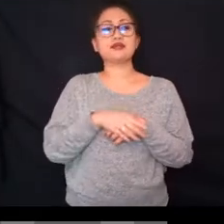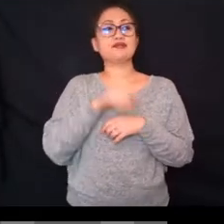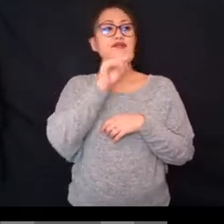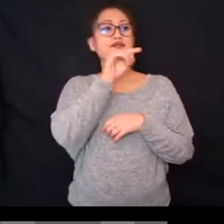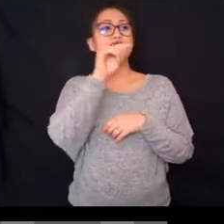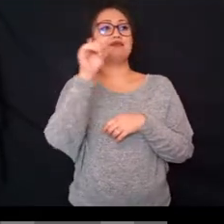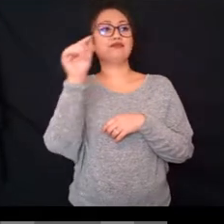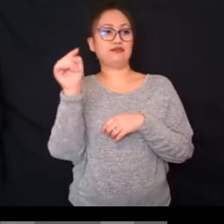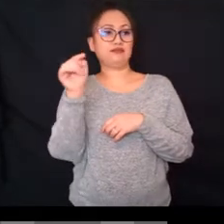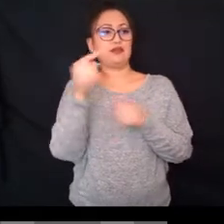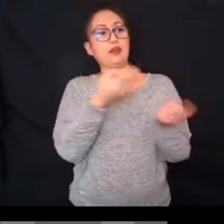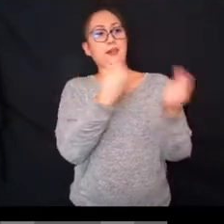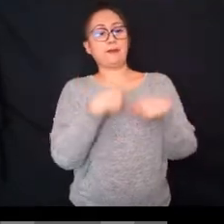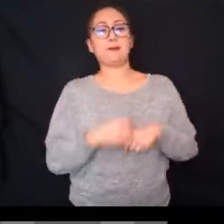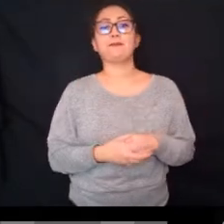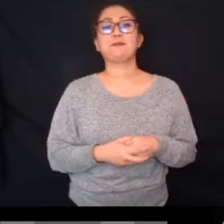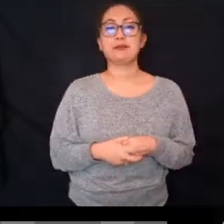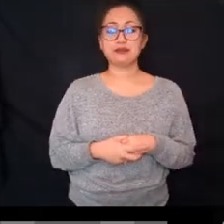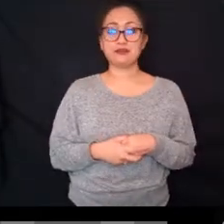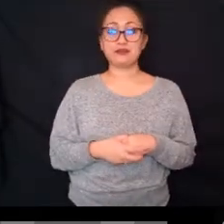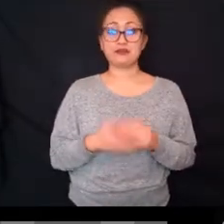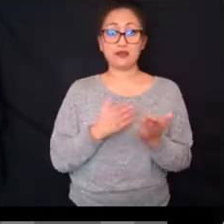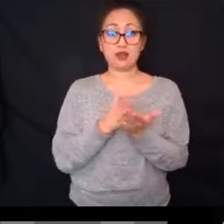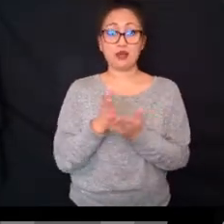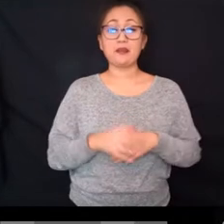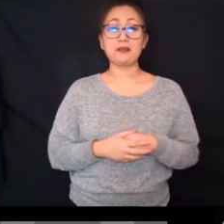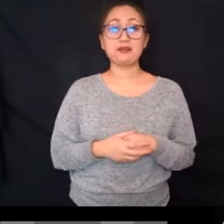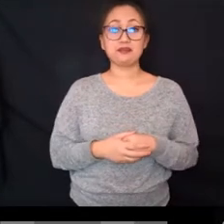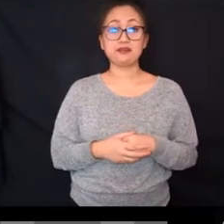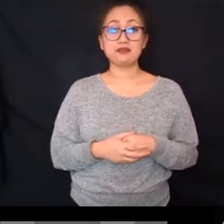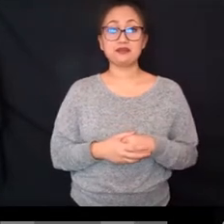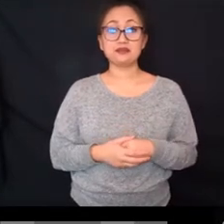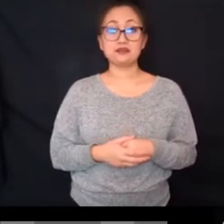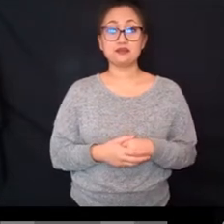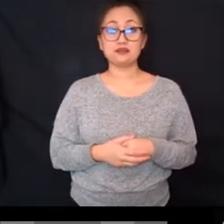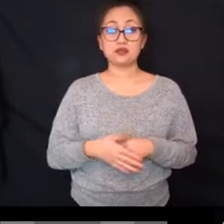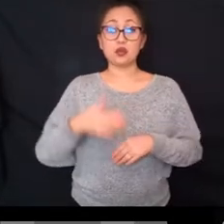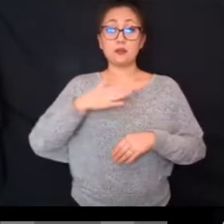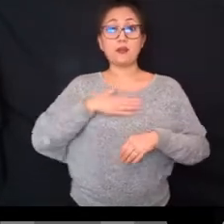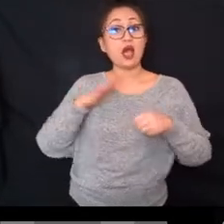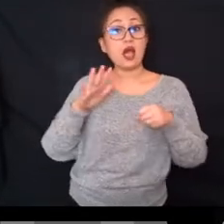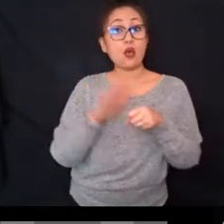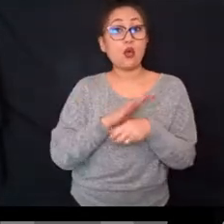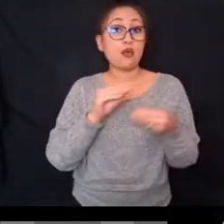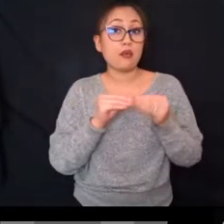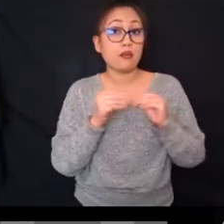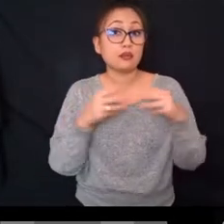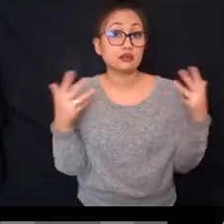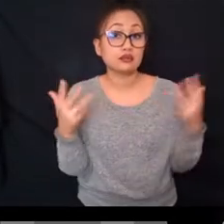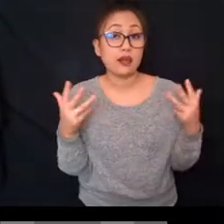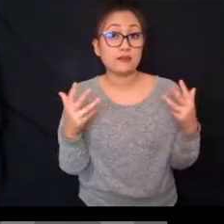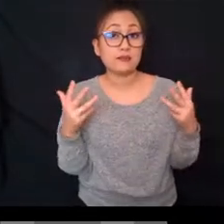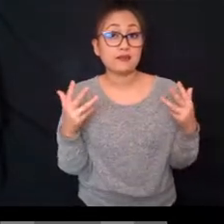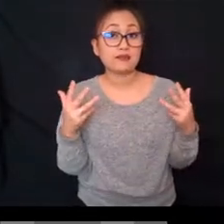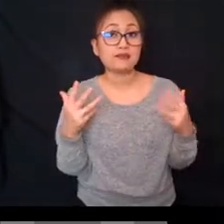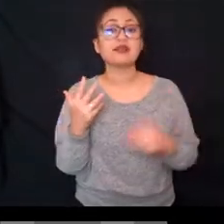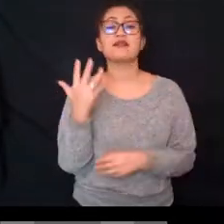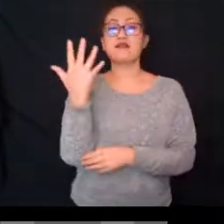Faith. All right. So what is my hoe that I'm starting with back here?